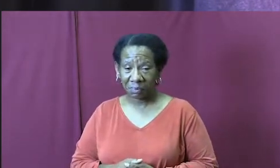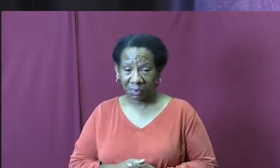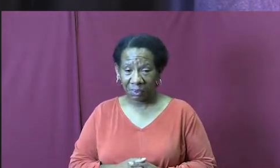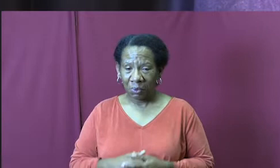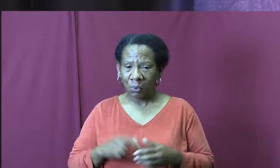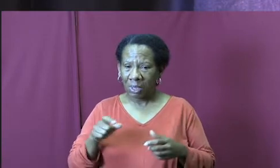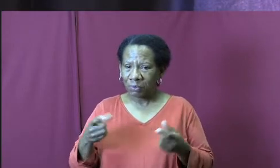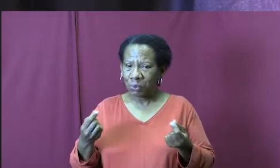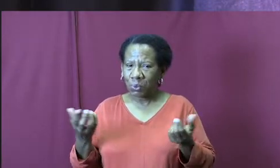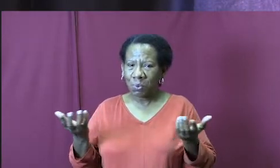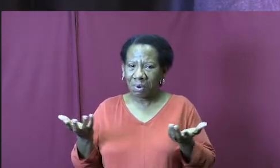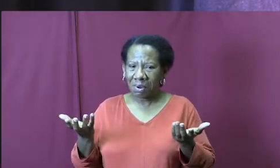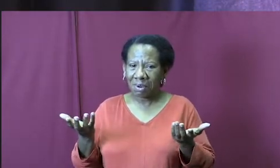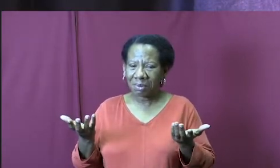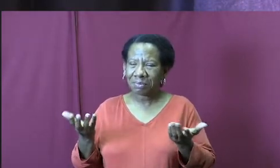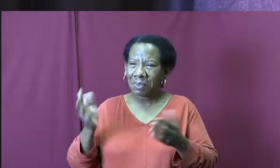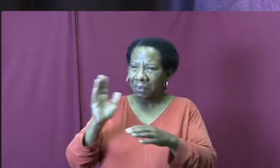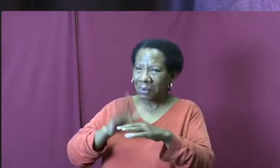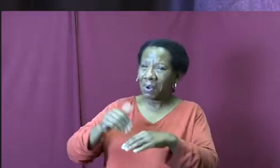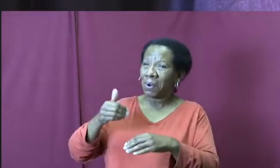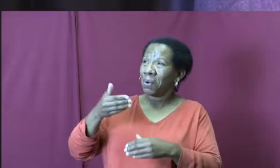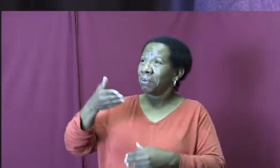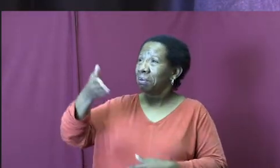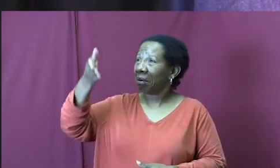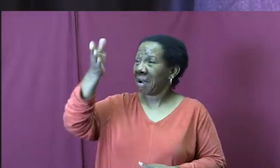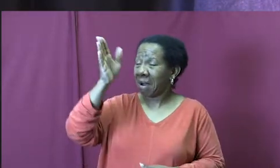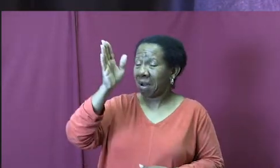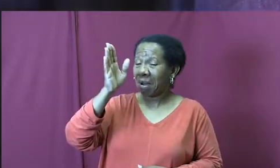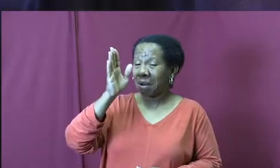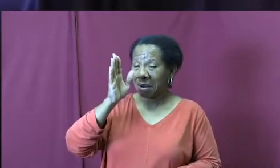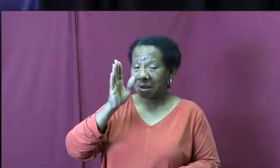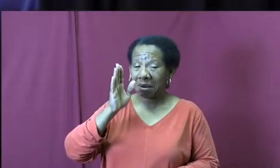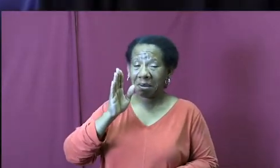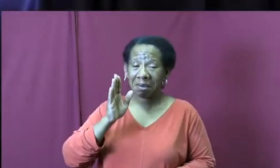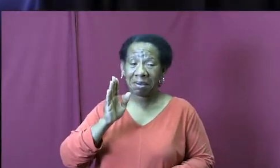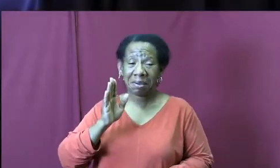it. All we gotta do is call on